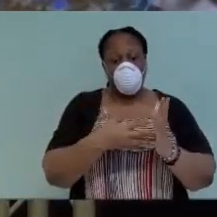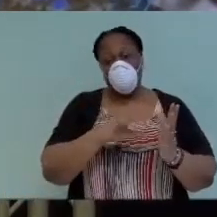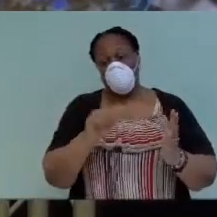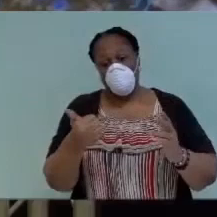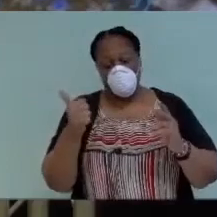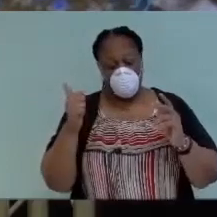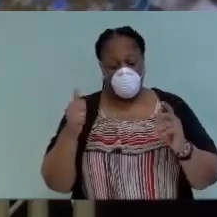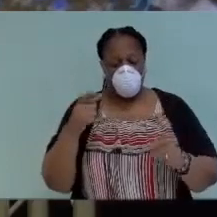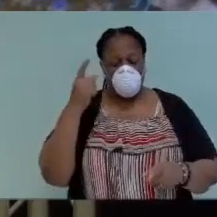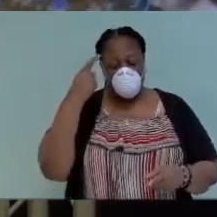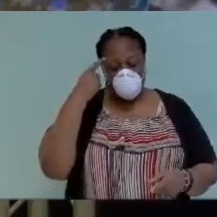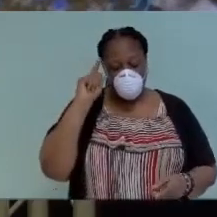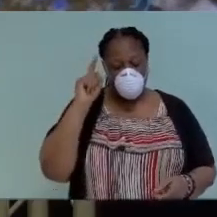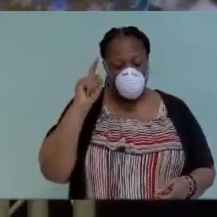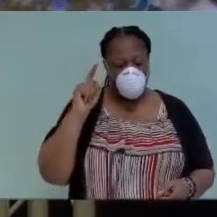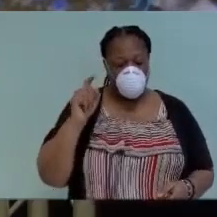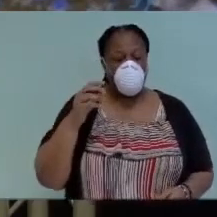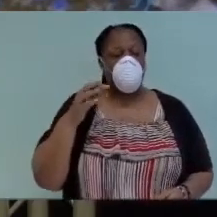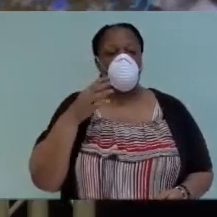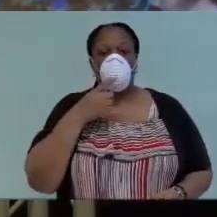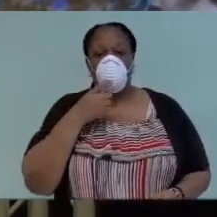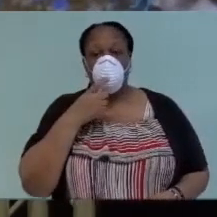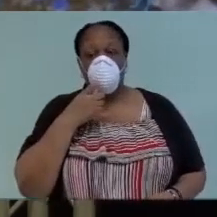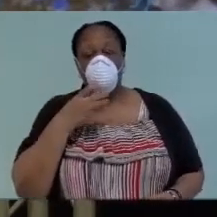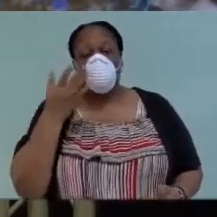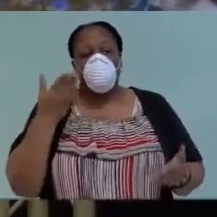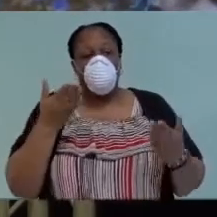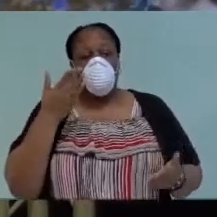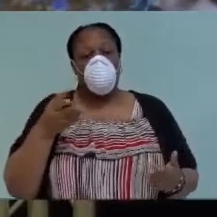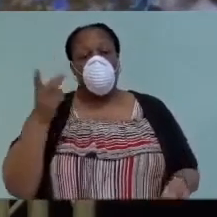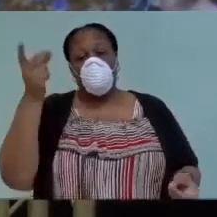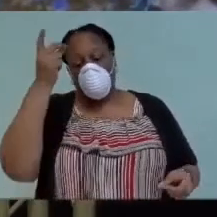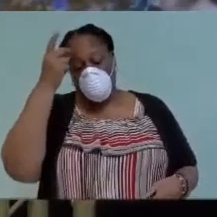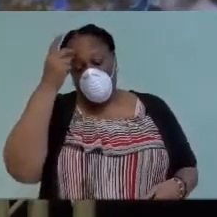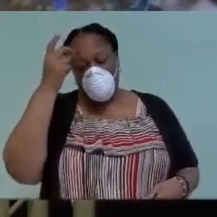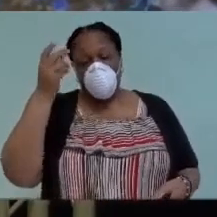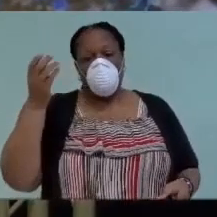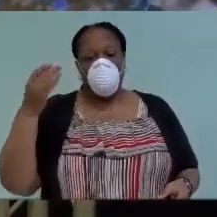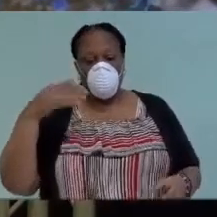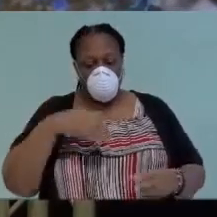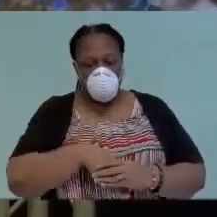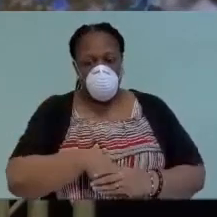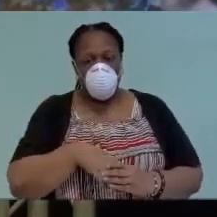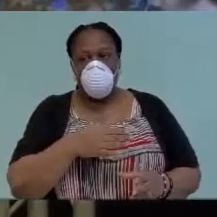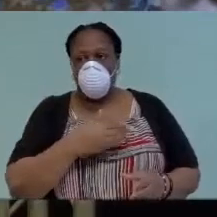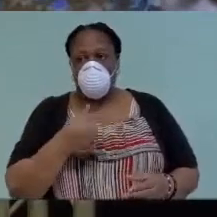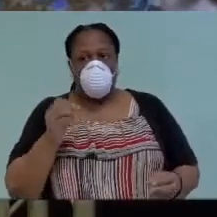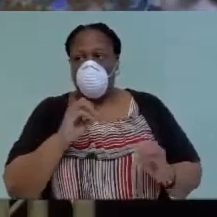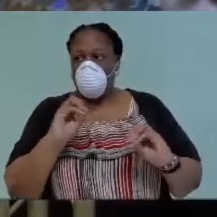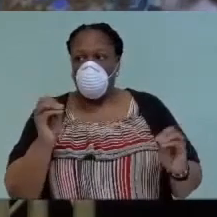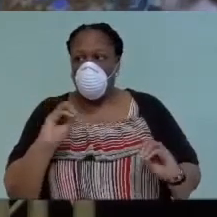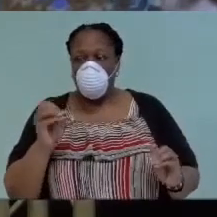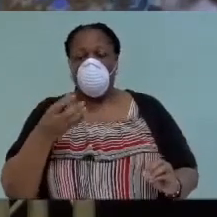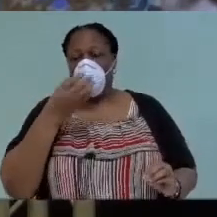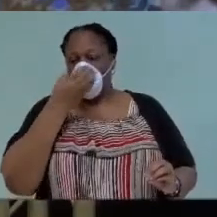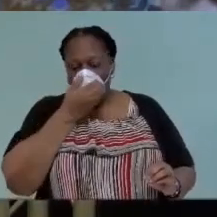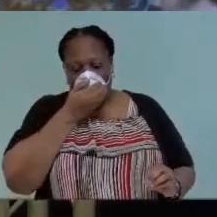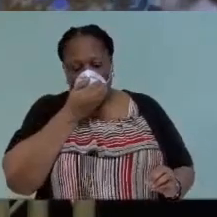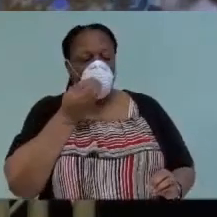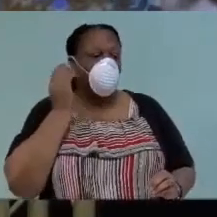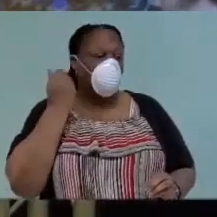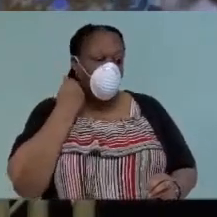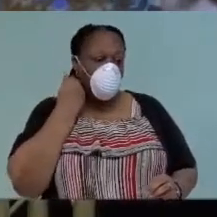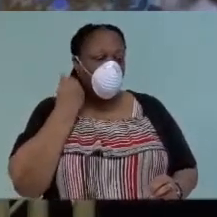normally. It will also help our public health officials understand how much of the population has been infected by the